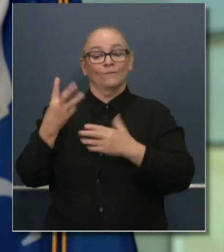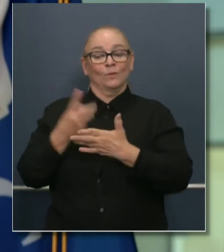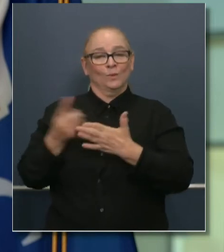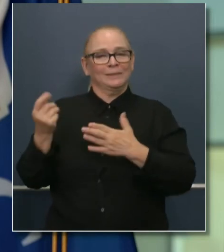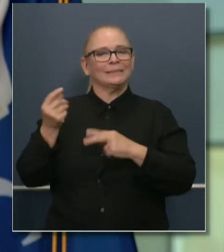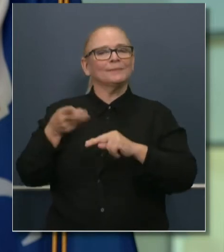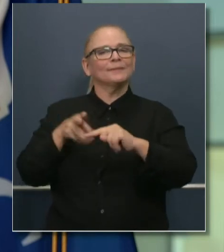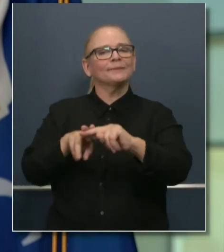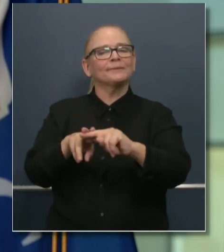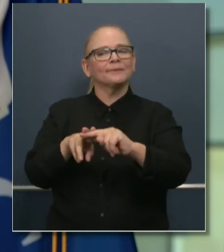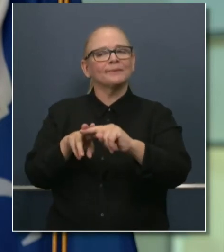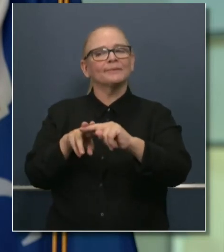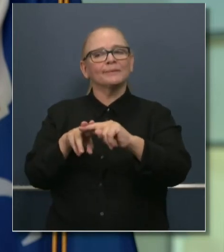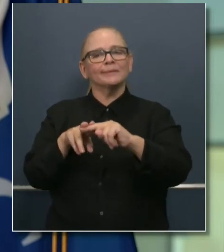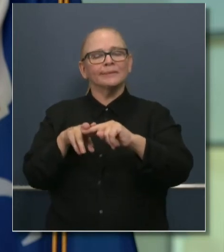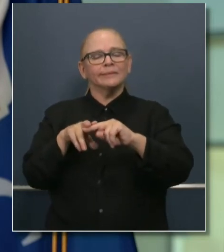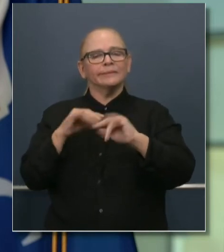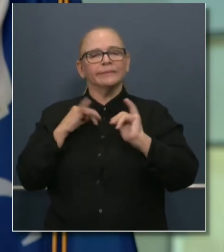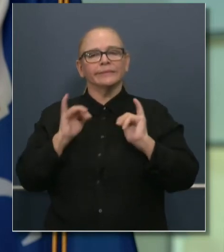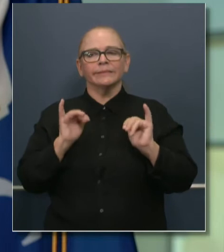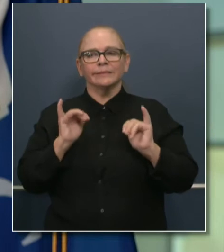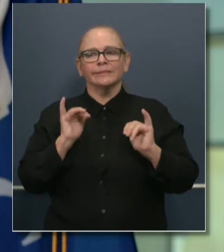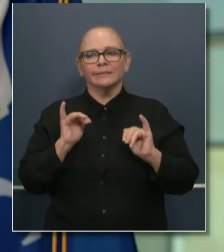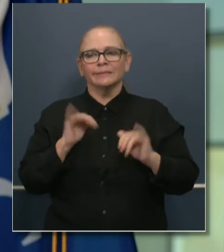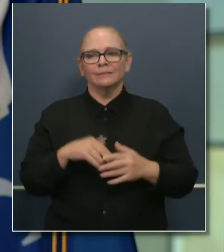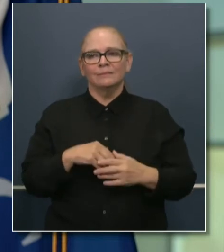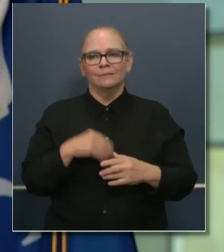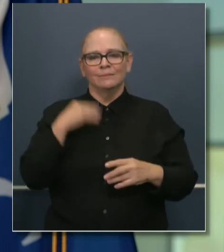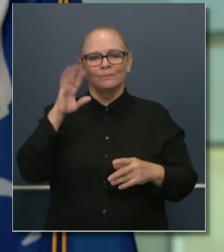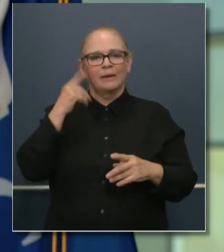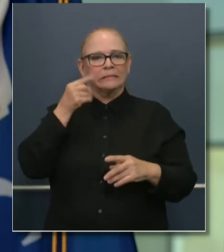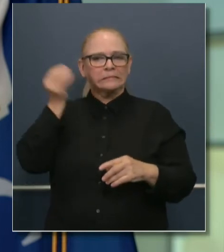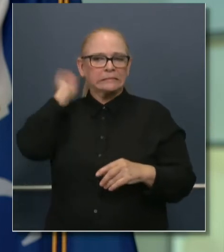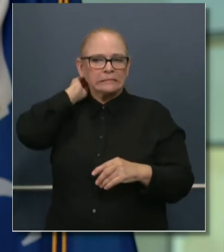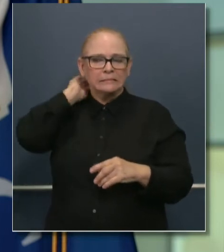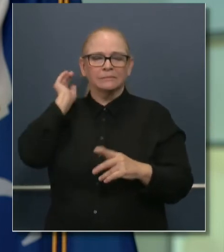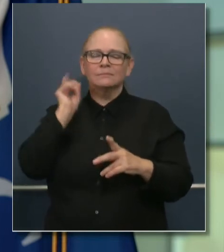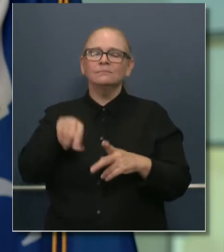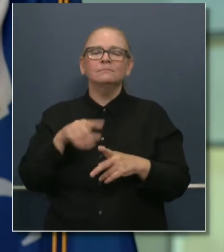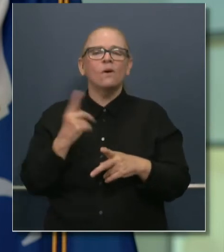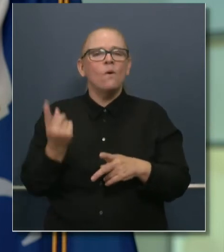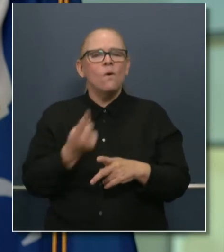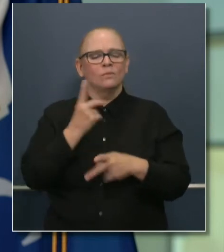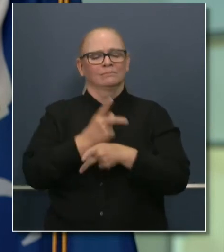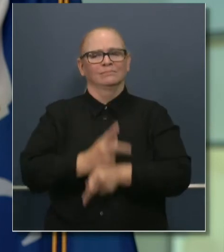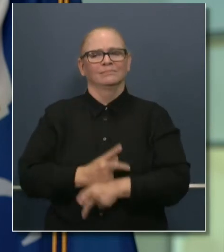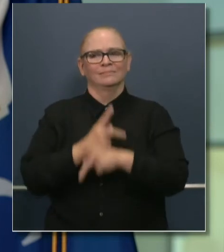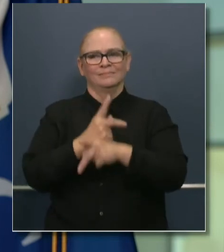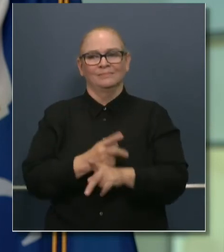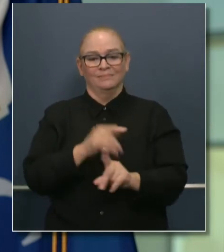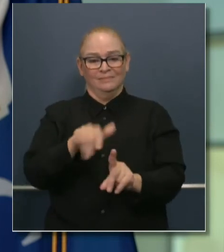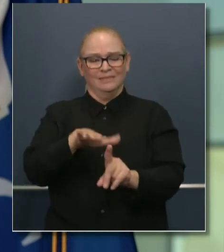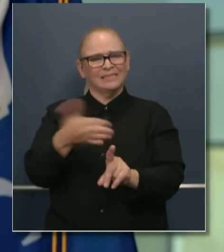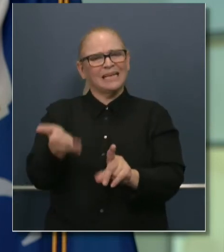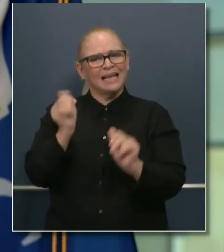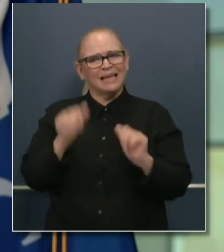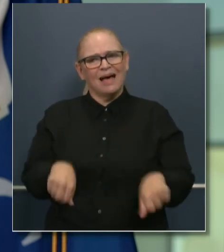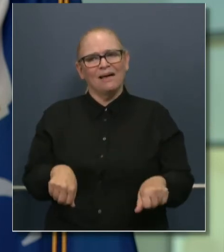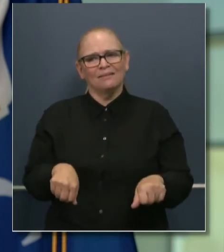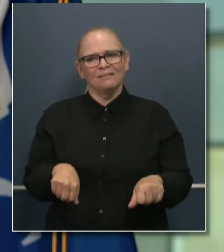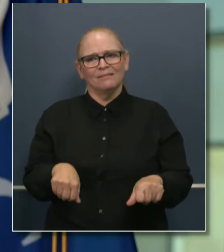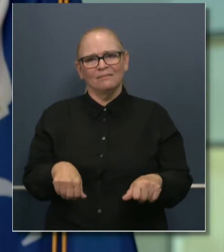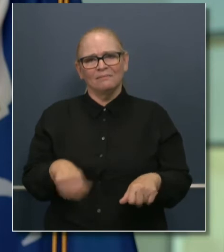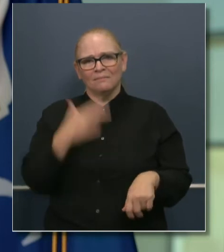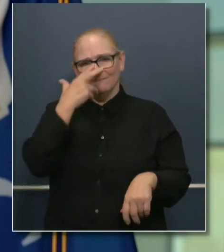lagging indicator always in terms of the deaths, this number is reflected as a lagging indicator,